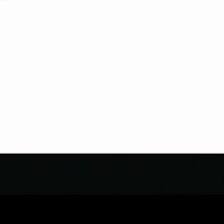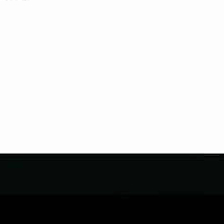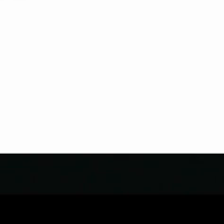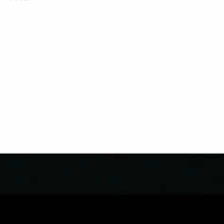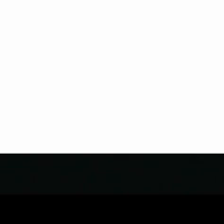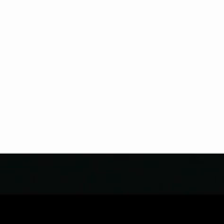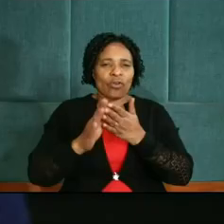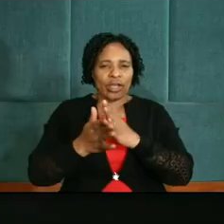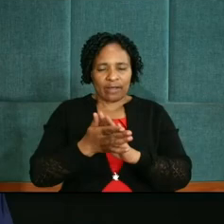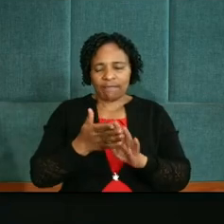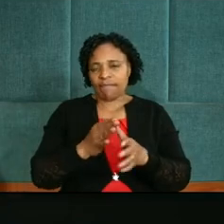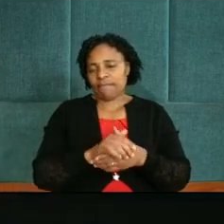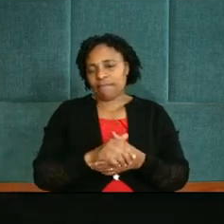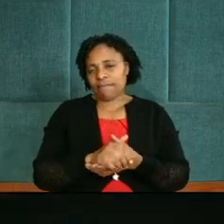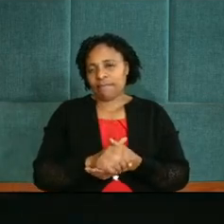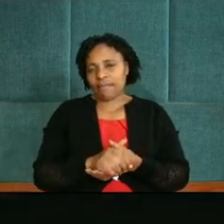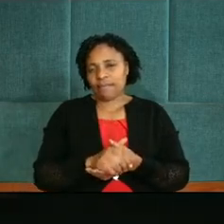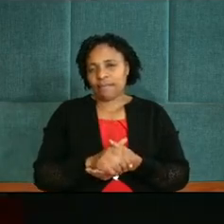forgiven you.